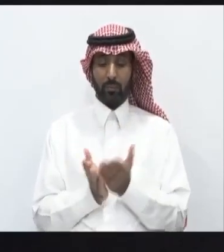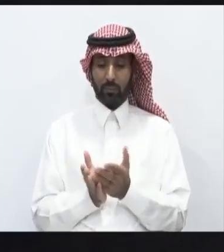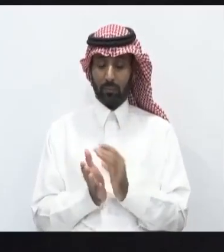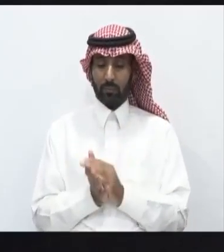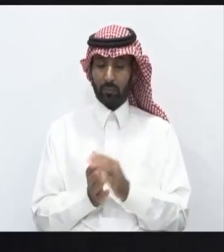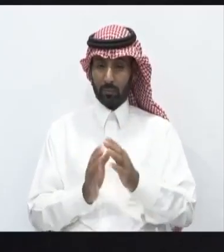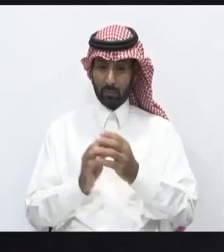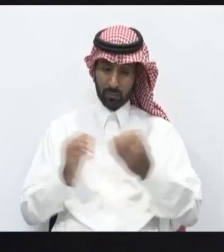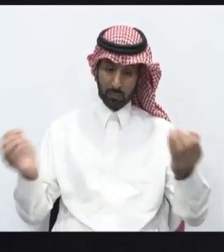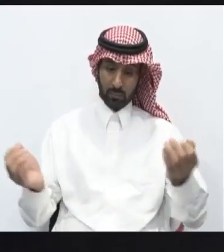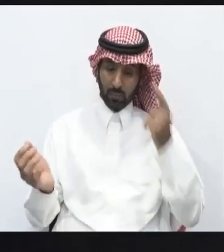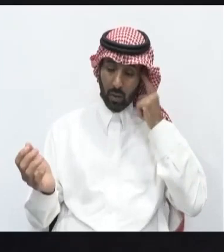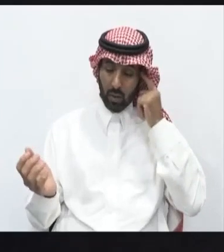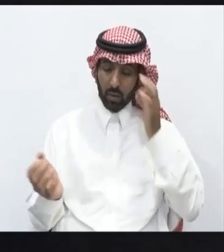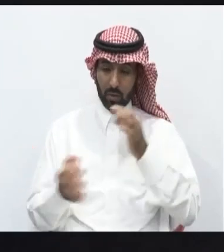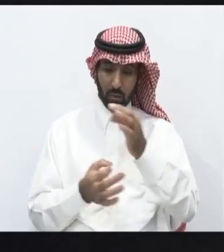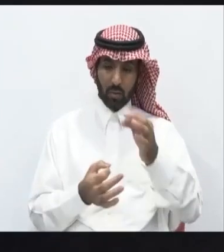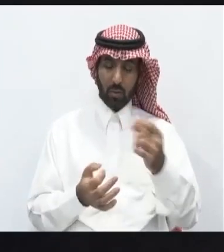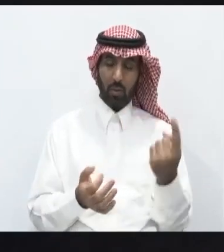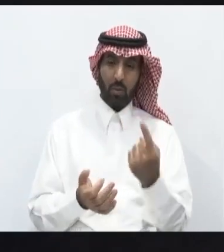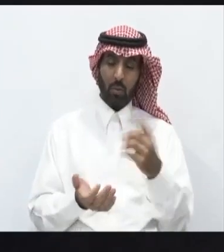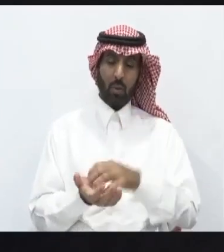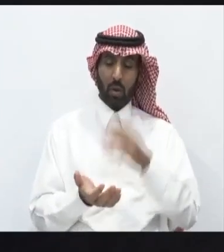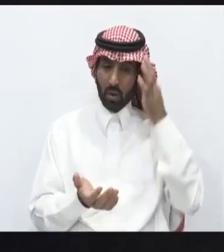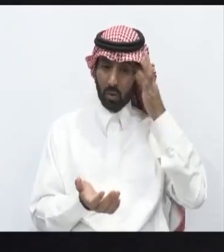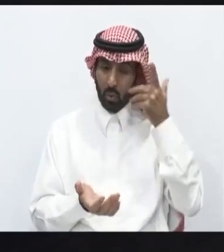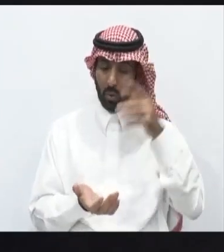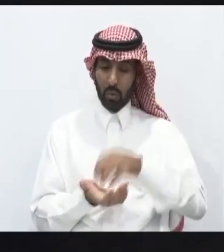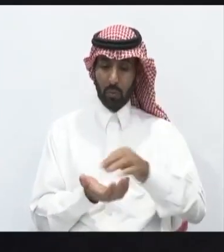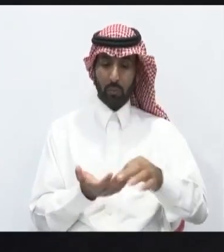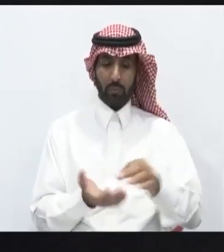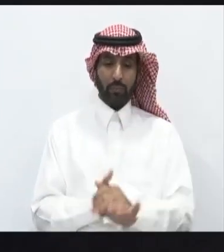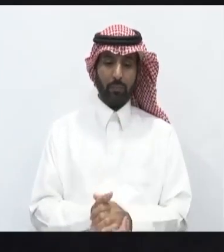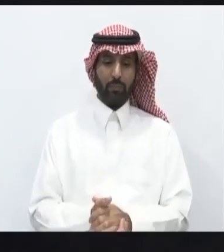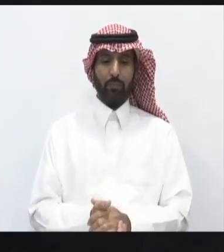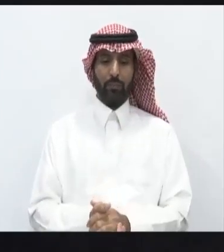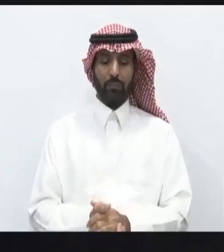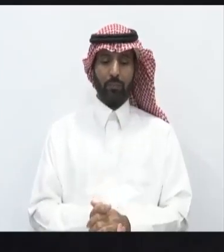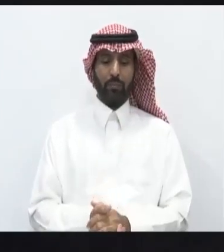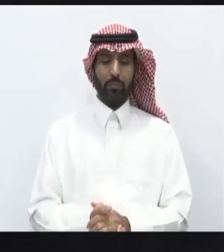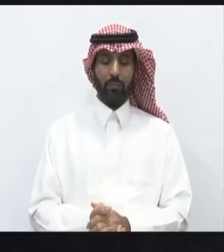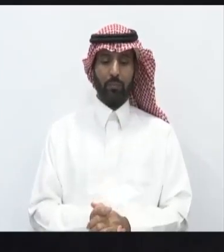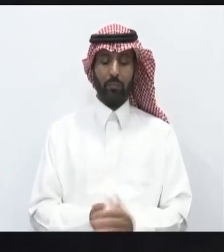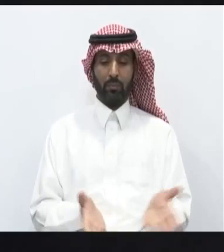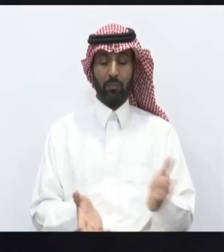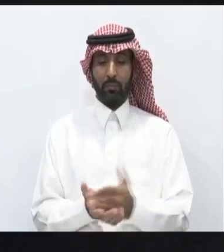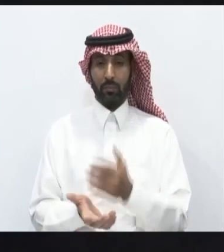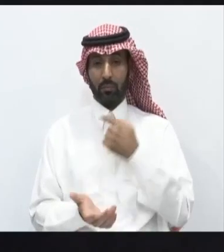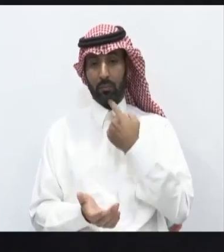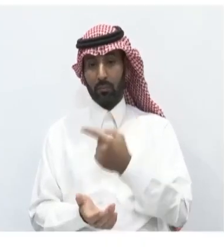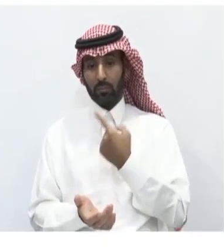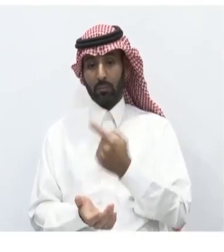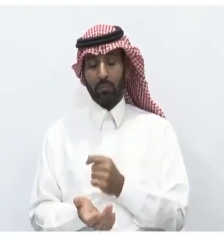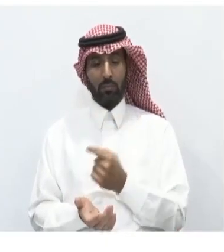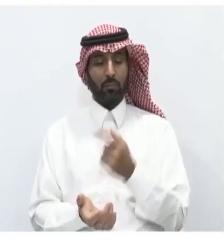a map, a paper map. That's why he left his smartphone. So now we jump to the pronunciation